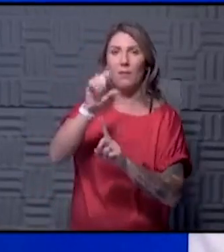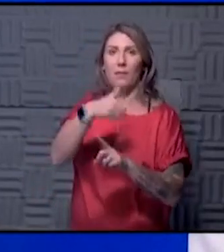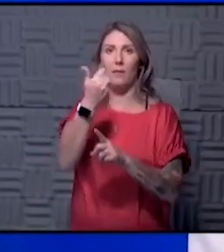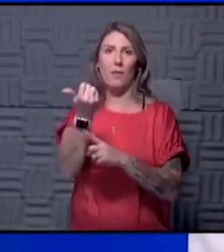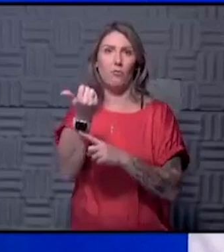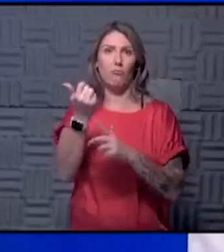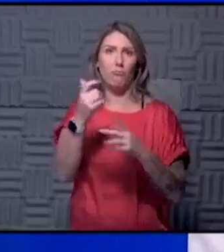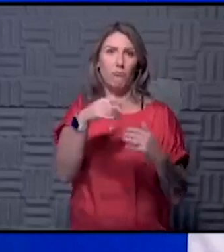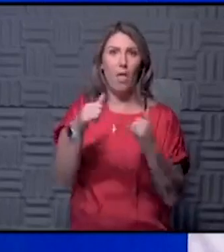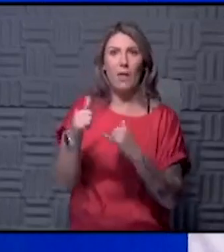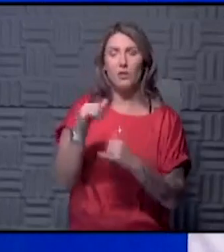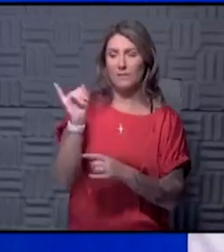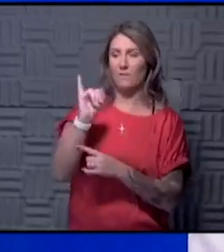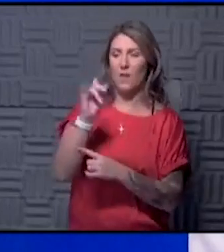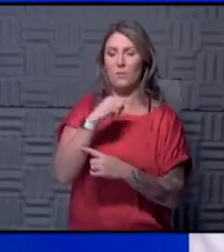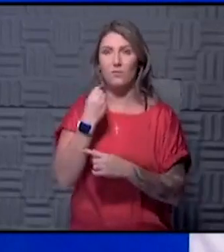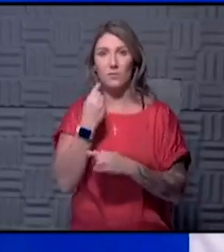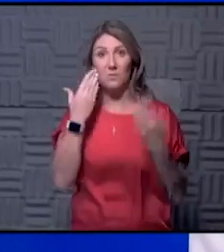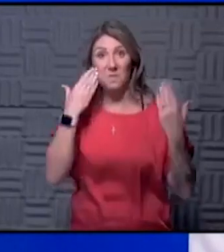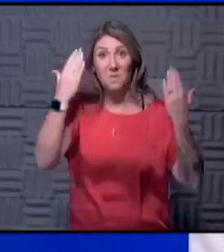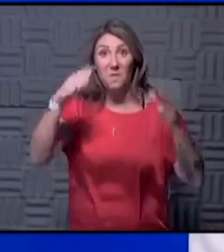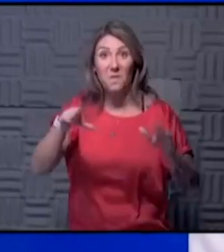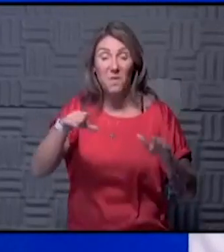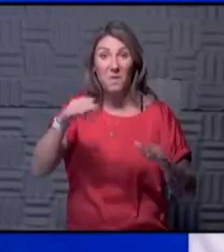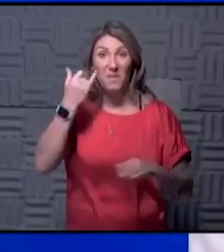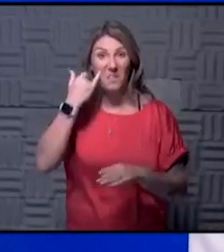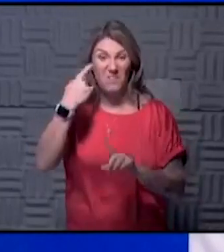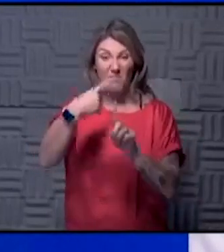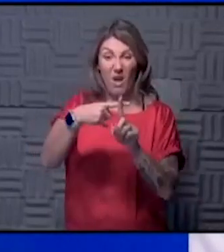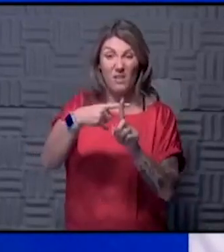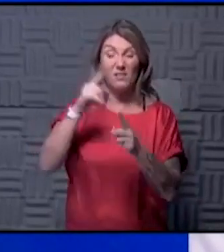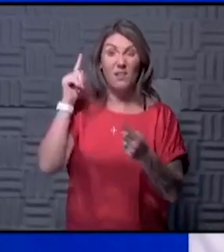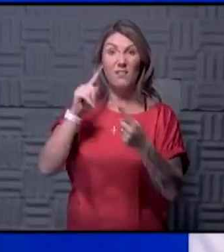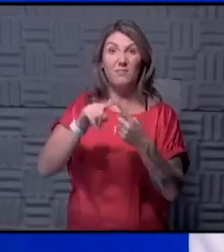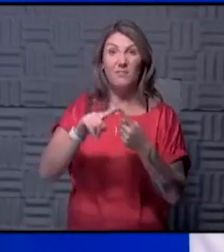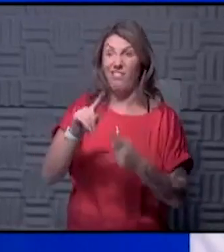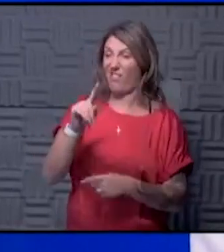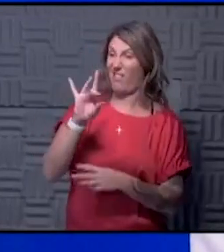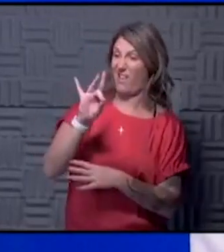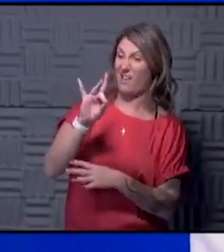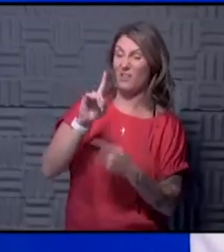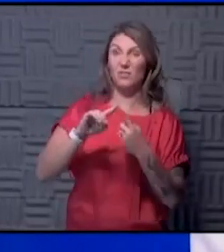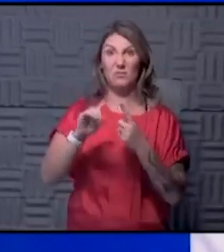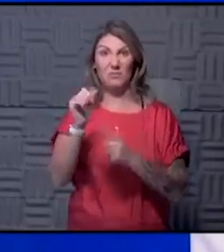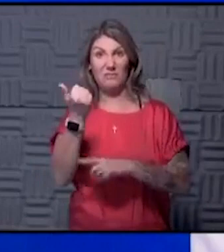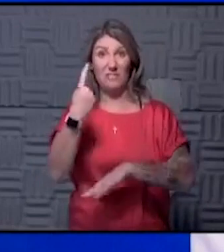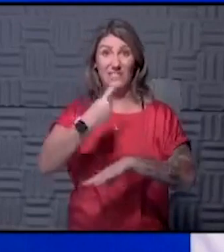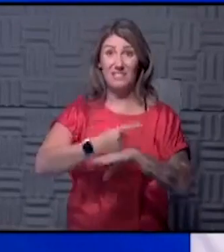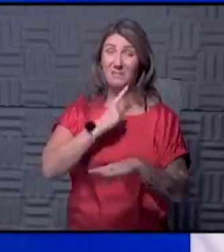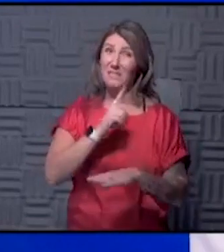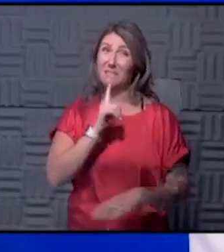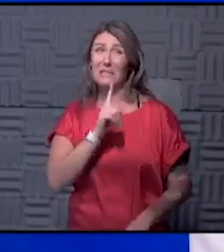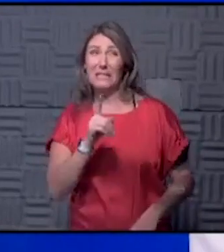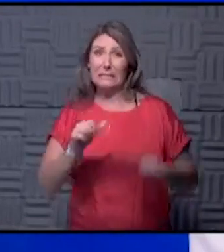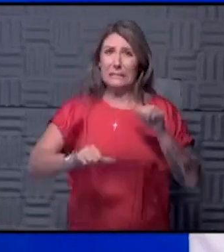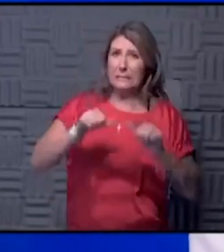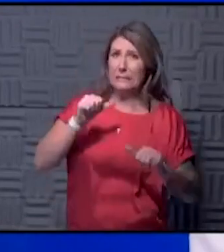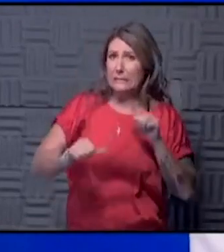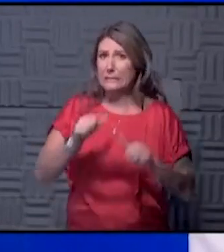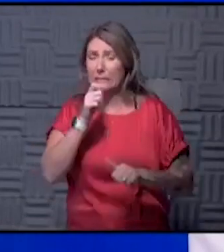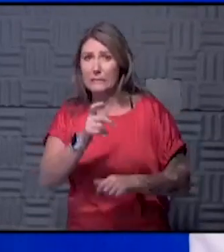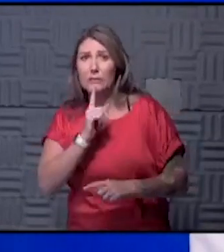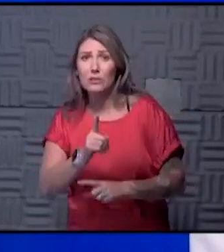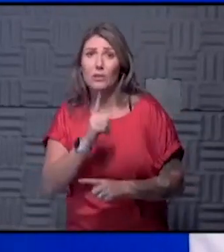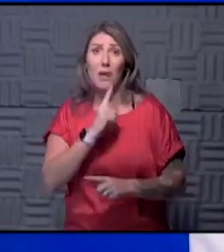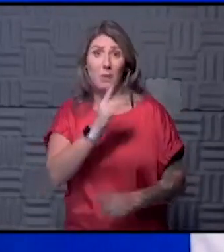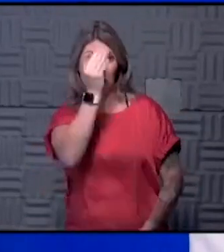infection risk, you won't know if they're positive for 8 to 10 days. I Correct. don't know. I'm a little uncertain about how, and frankly, I'd say the same thing to